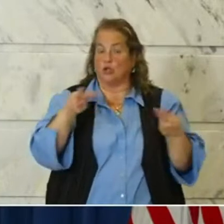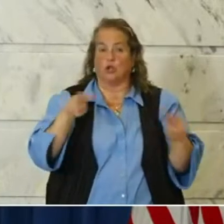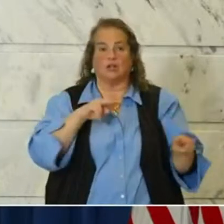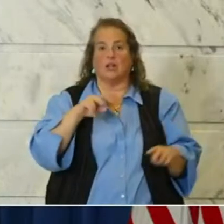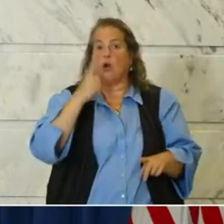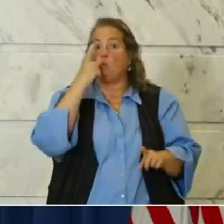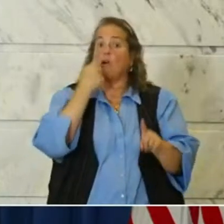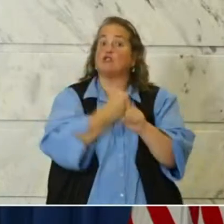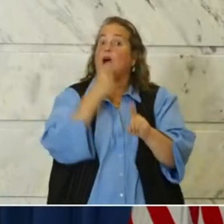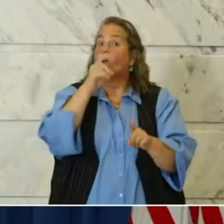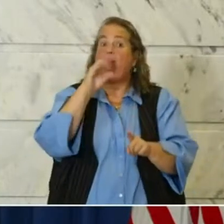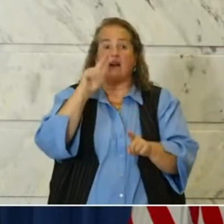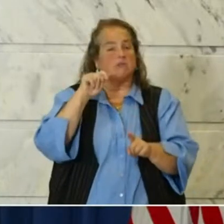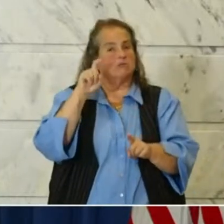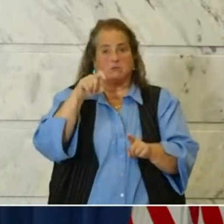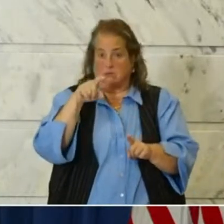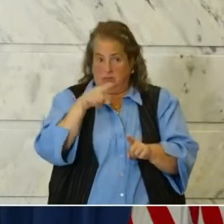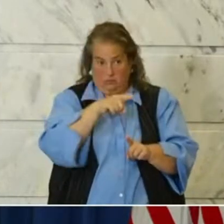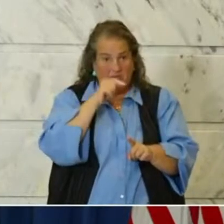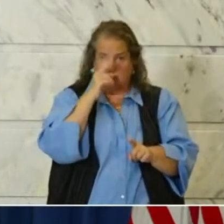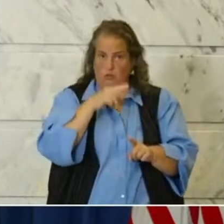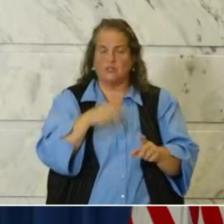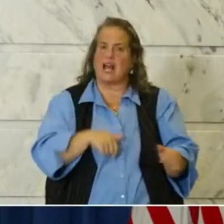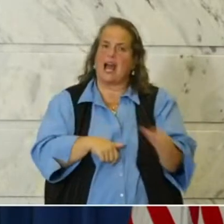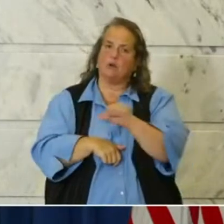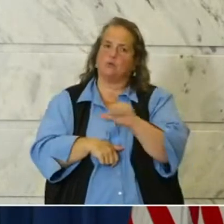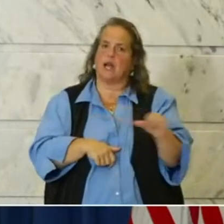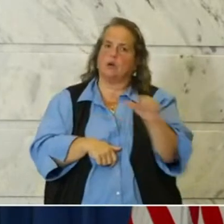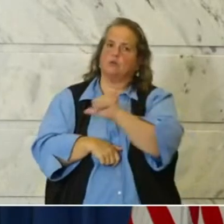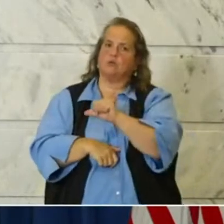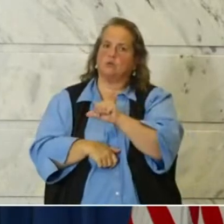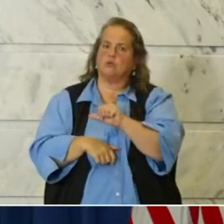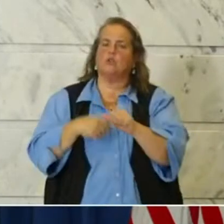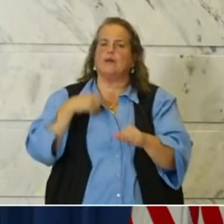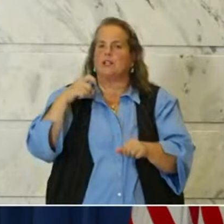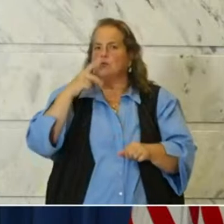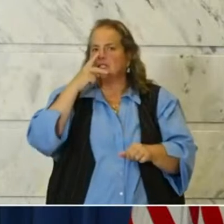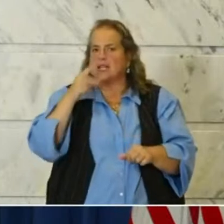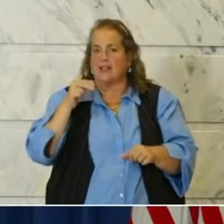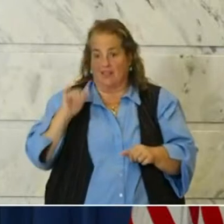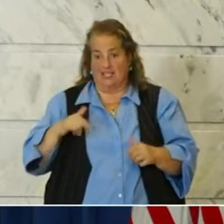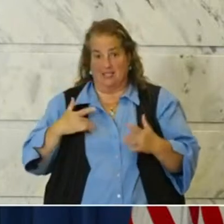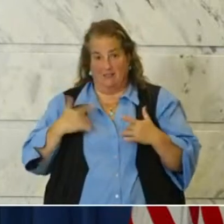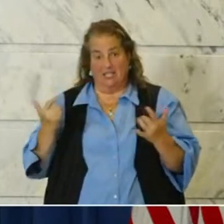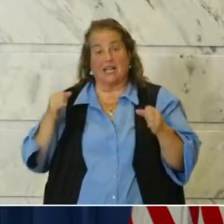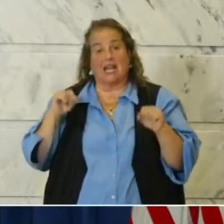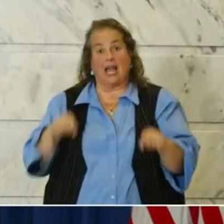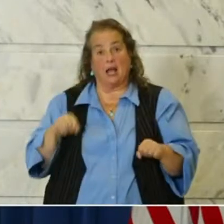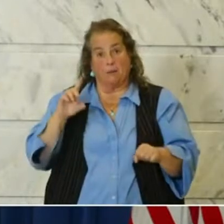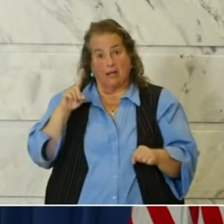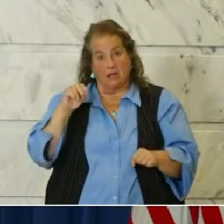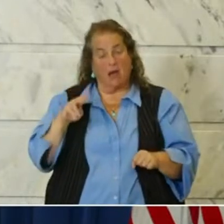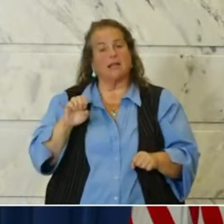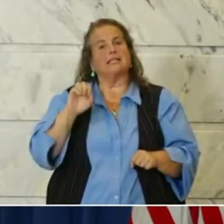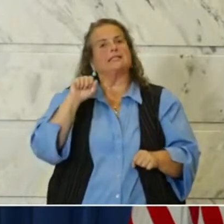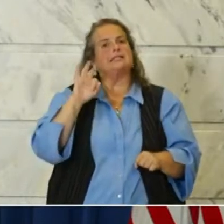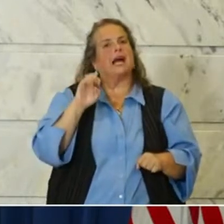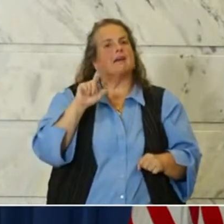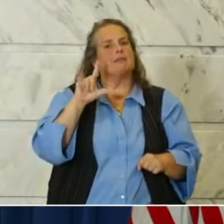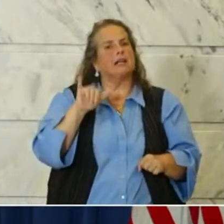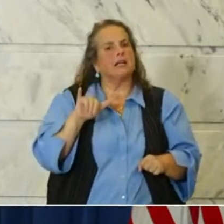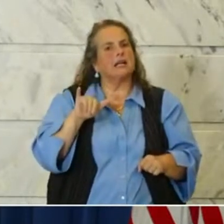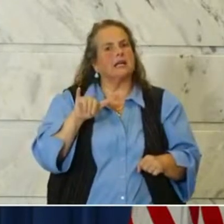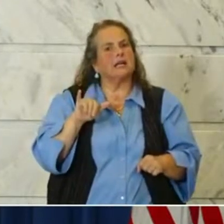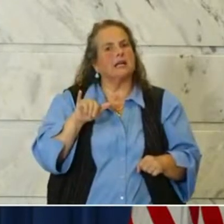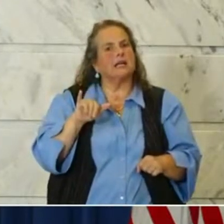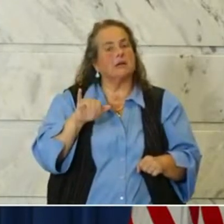strike and you're out. What we see is these events being able to be done and done safely. But